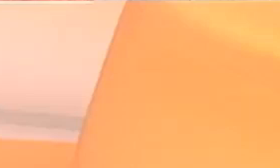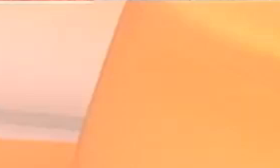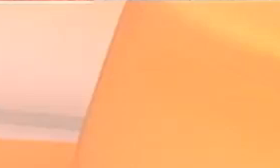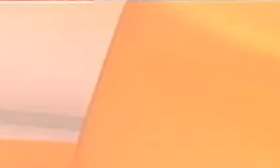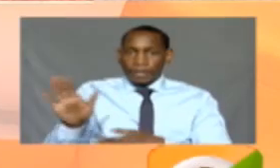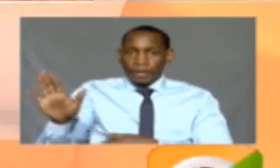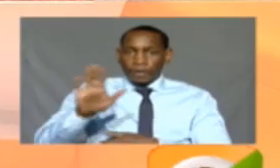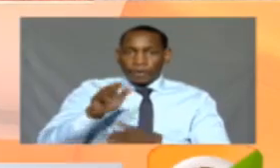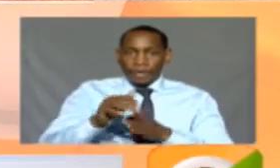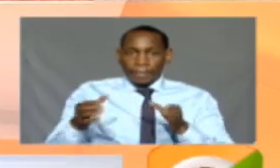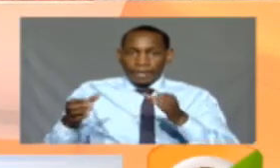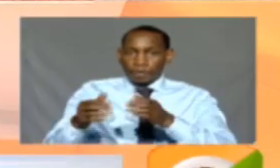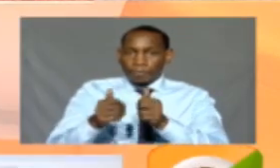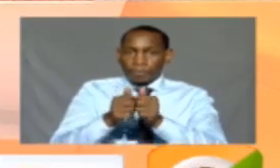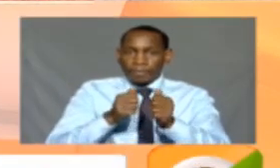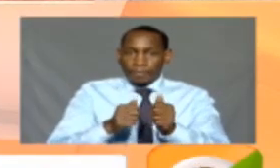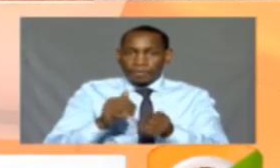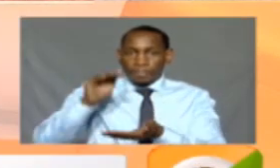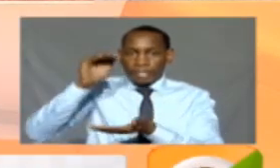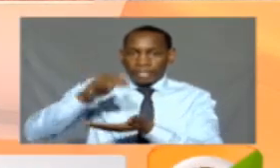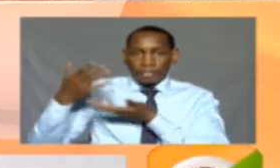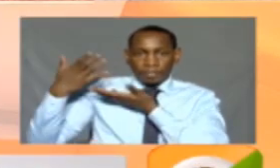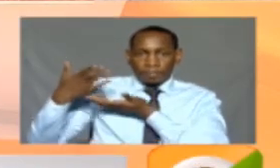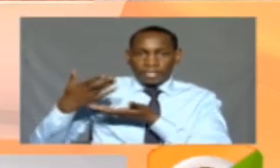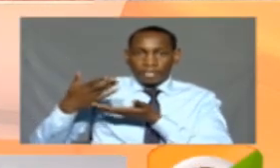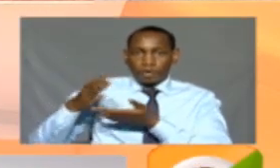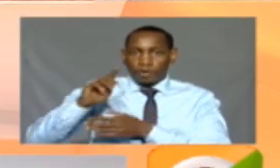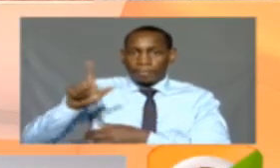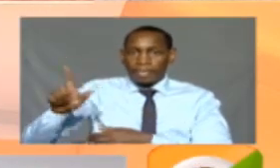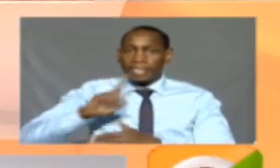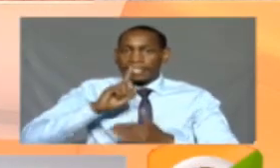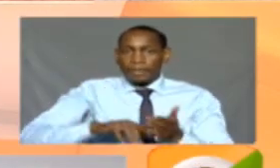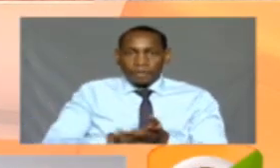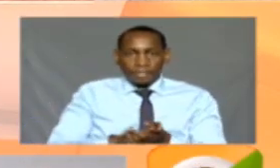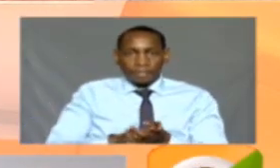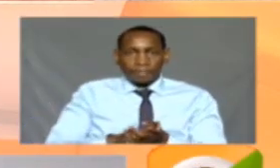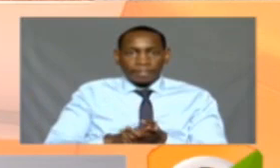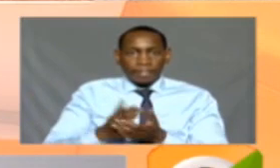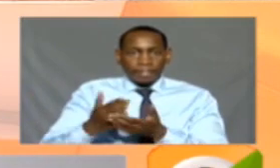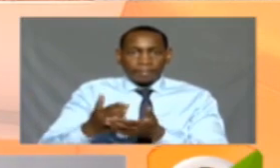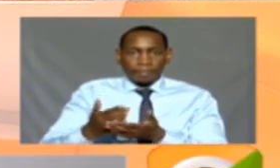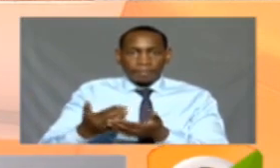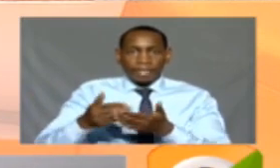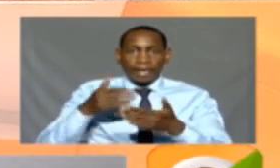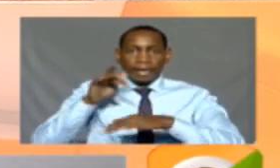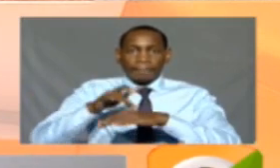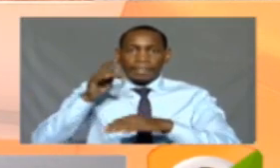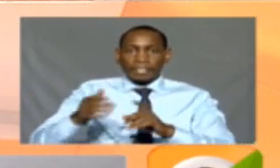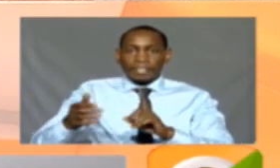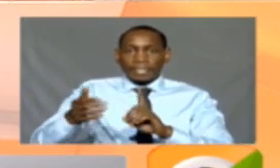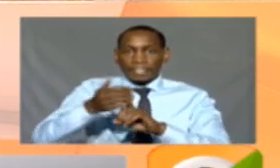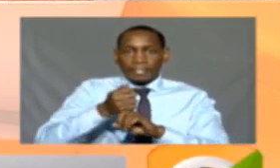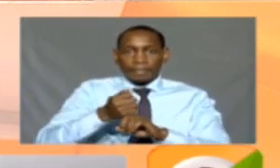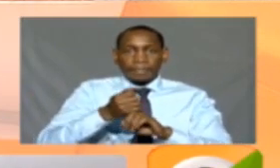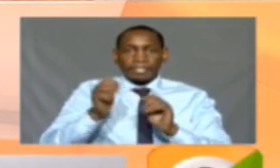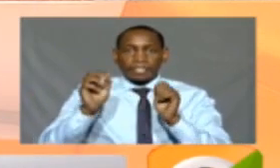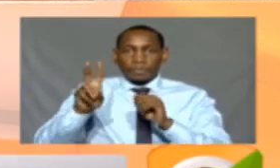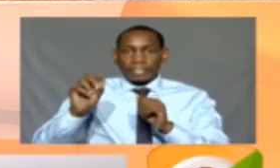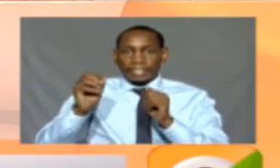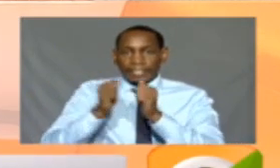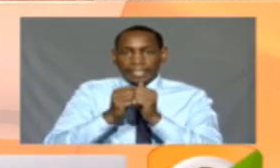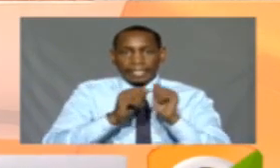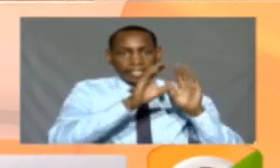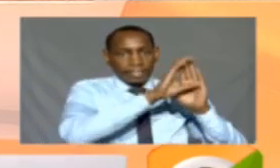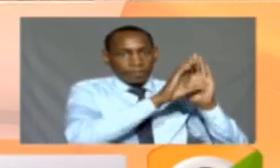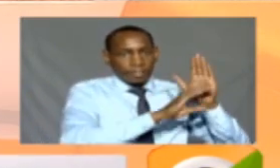Wiper Party has opposed the punguza mizigo bill, which they say claws back on the gains of the 2010 constitution.